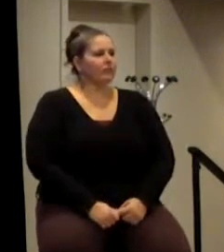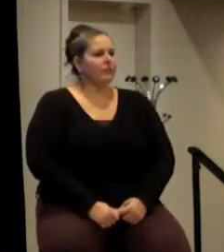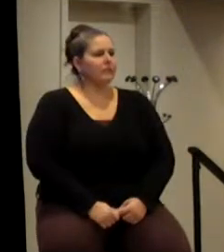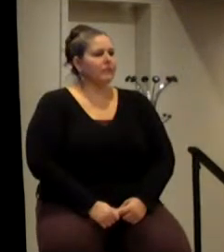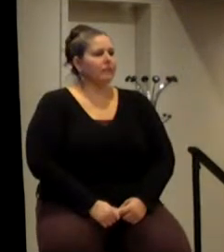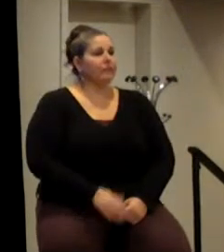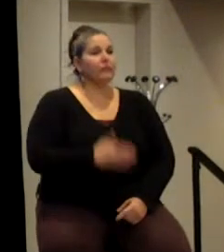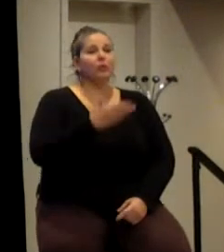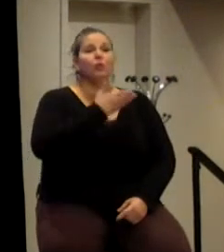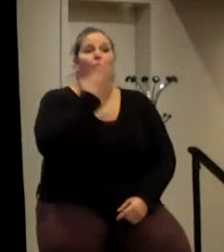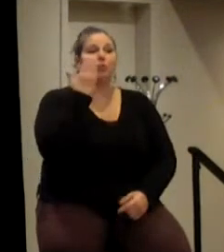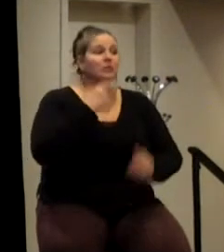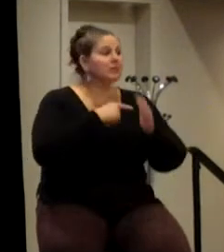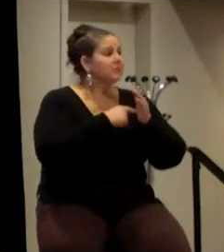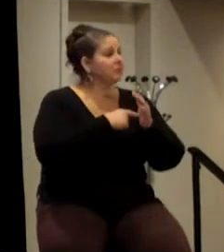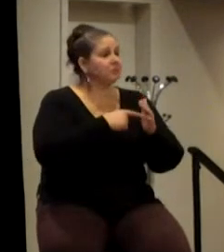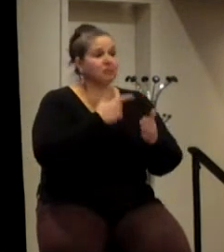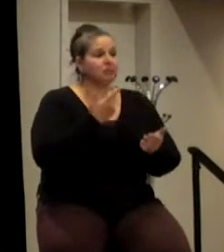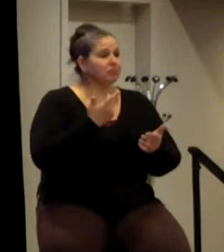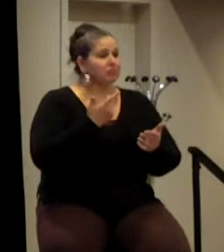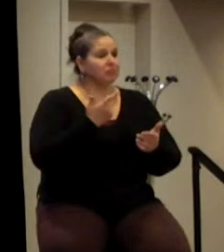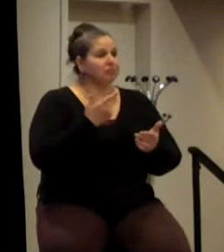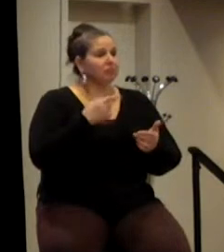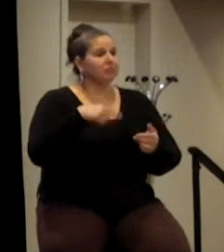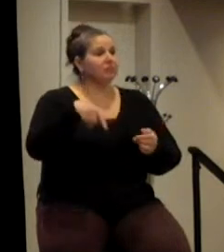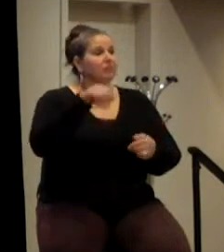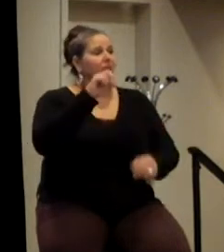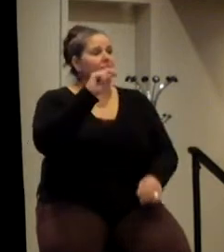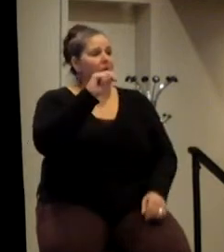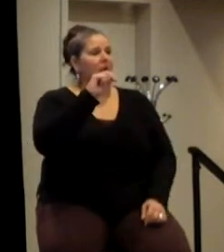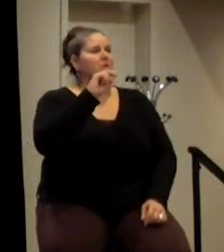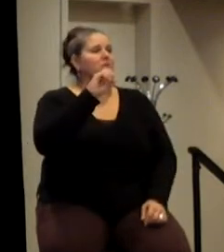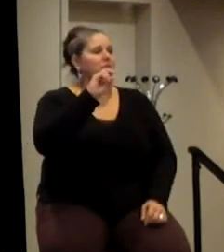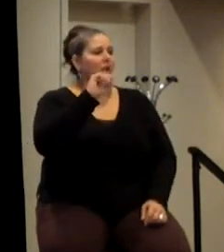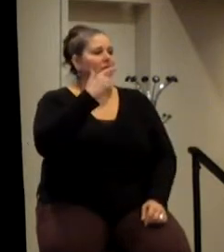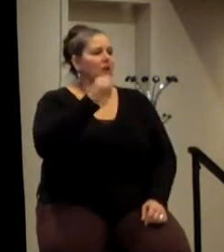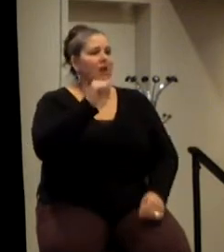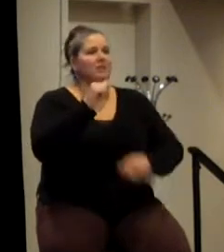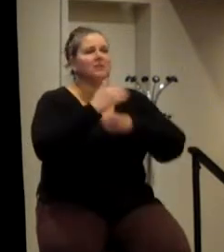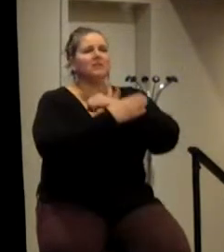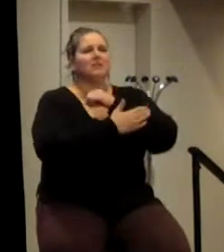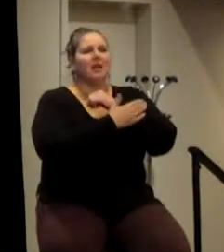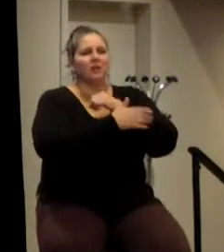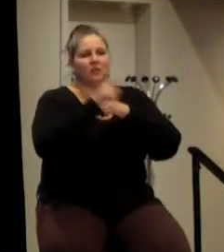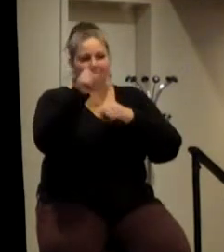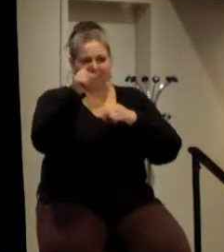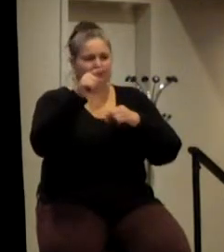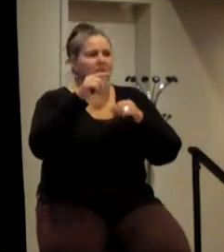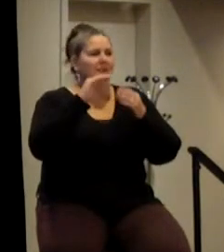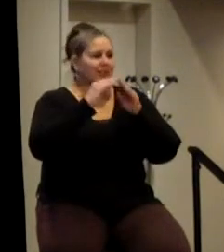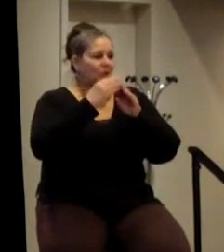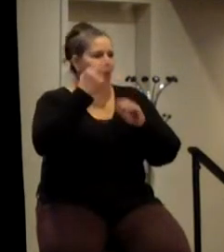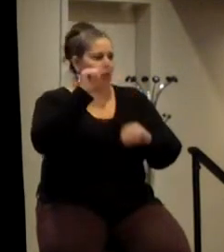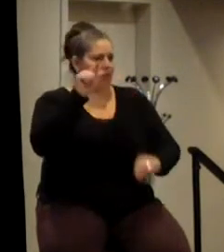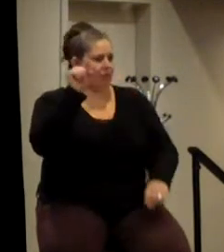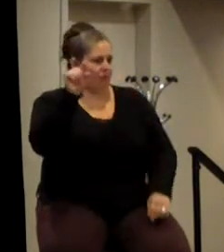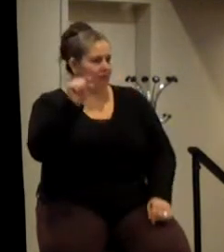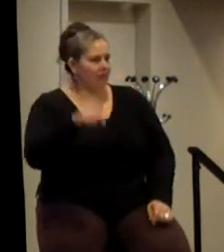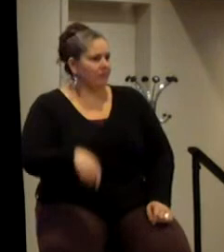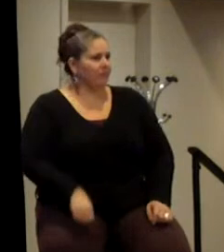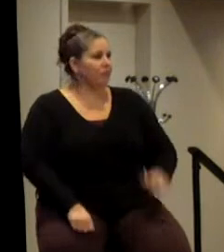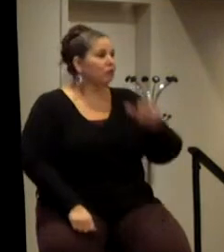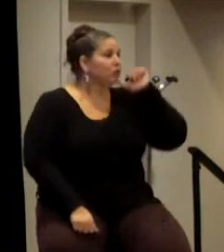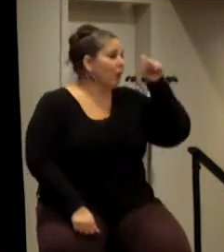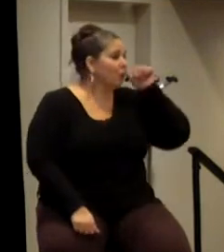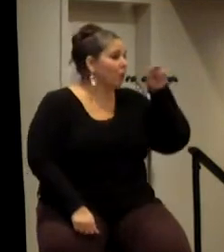Hall, and tomorrow we will be at the Lafayette Community Center. Again, you can go to ongov.net if you're down in the